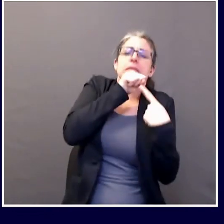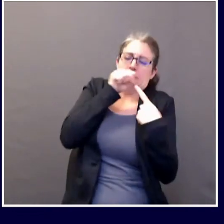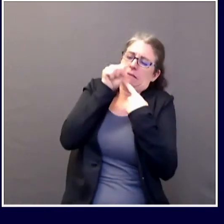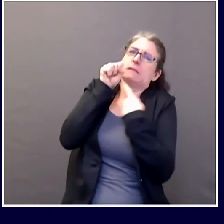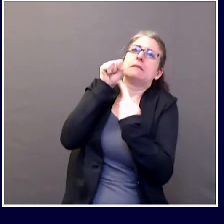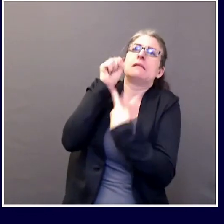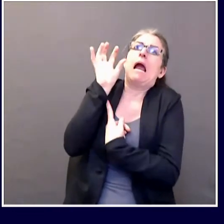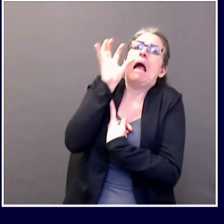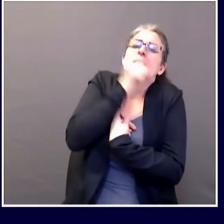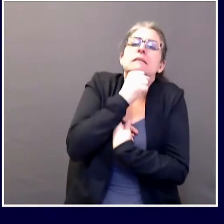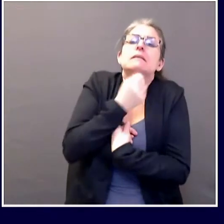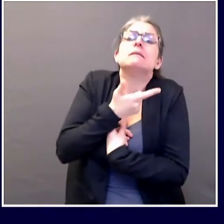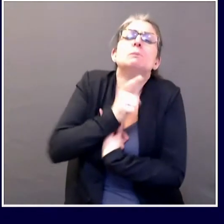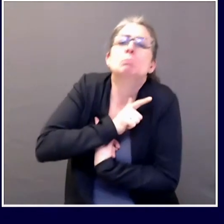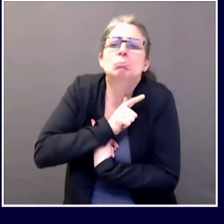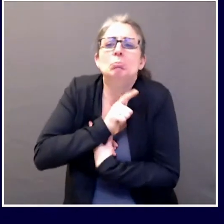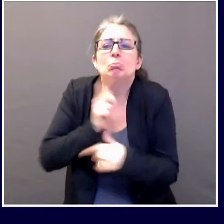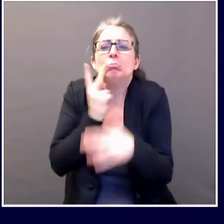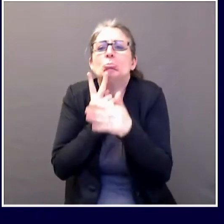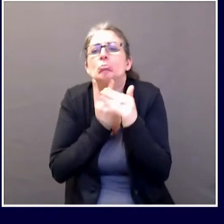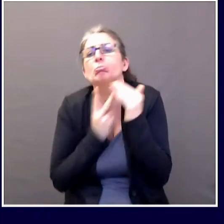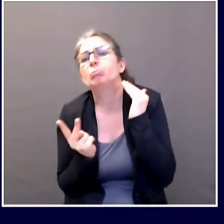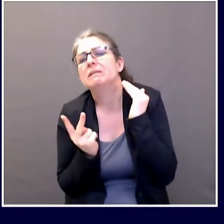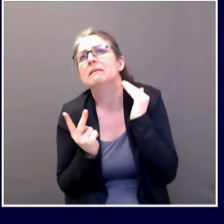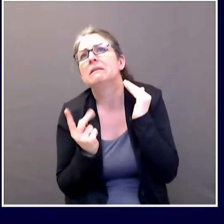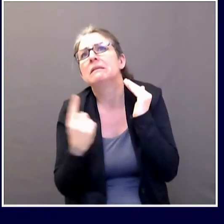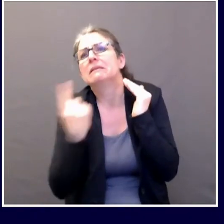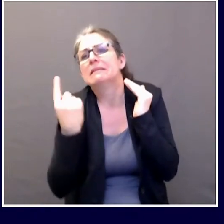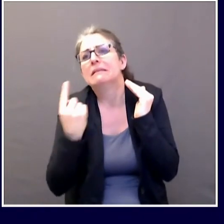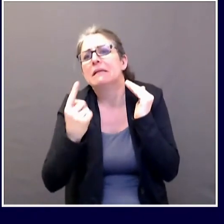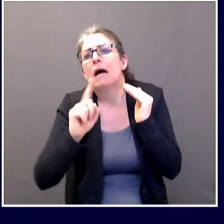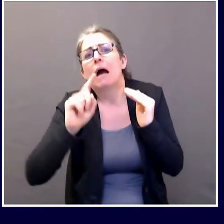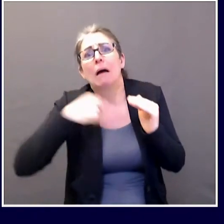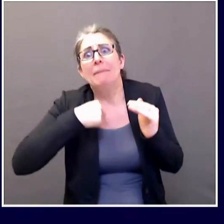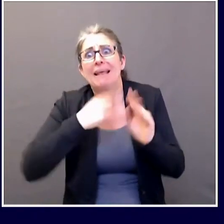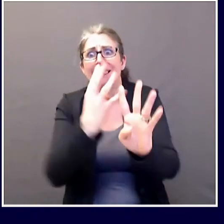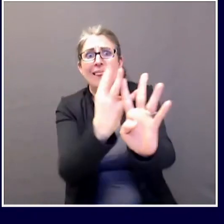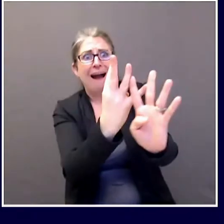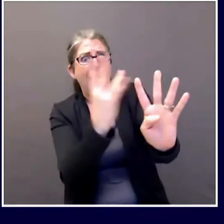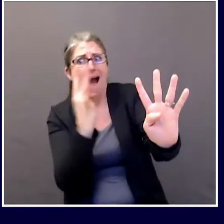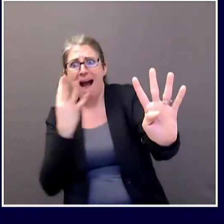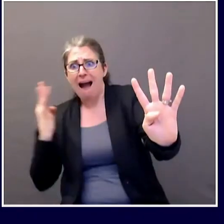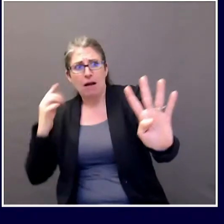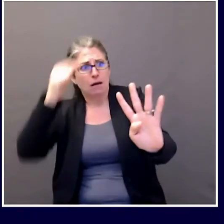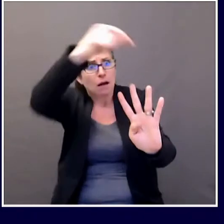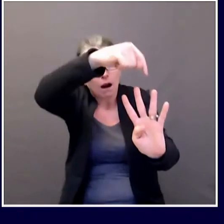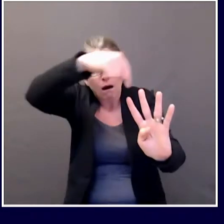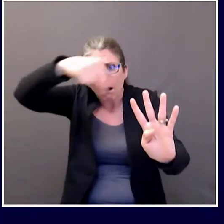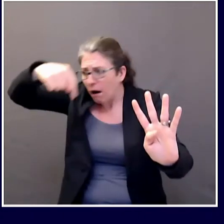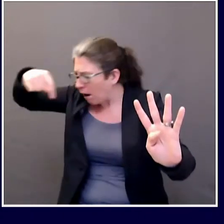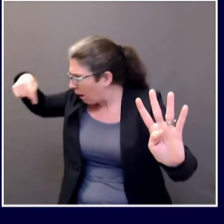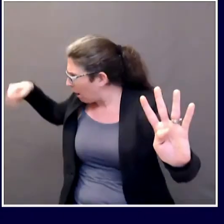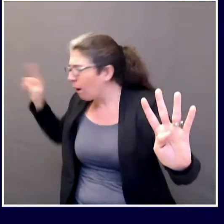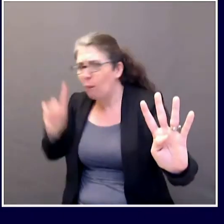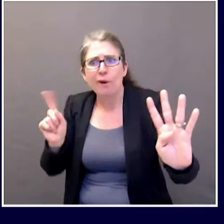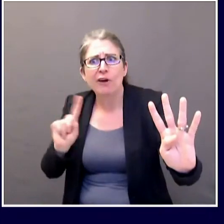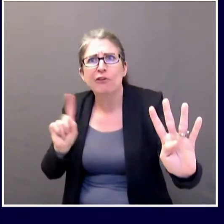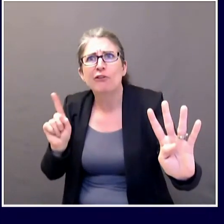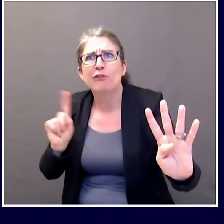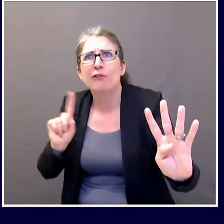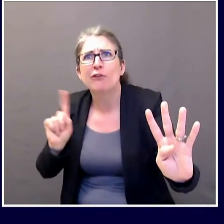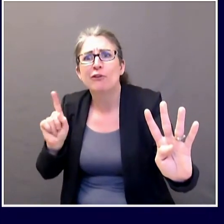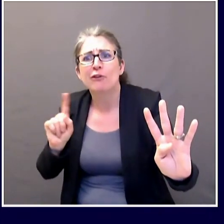move. So I'm hoping you can address that. Yep, it's a totally reasonable question. And on some level, I recognize, Joe,